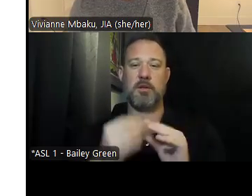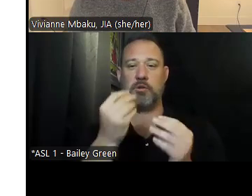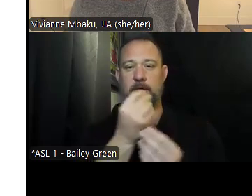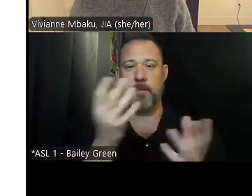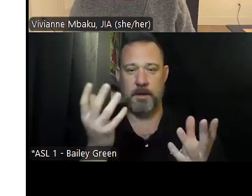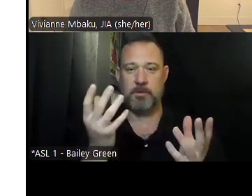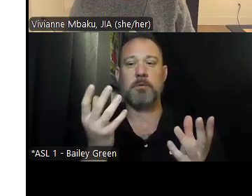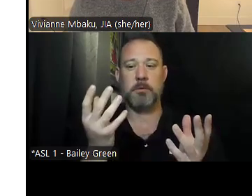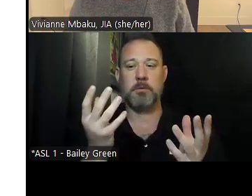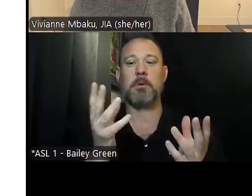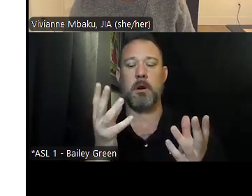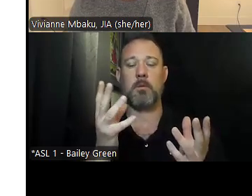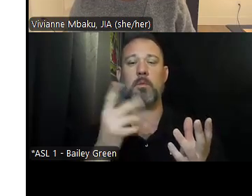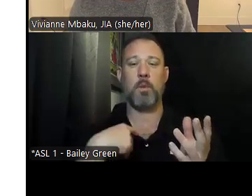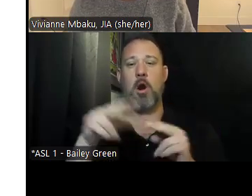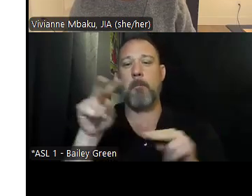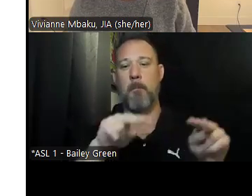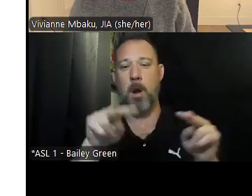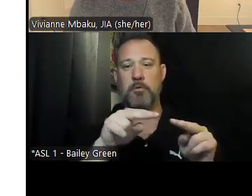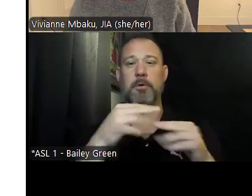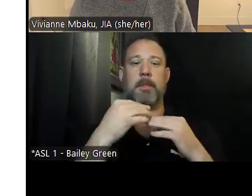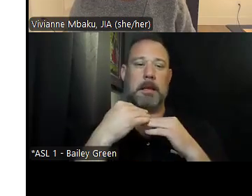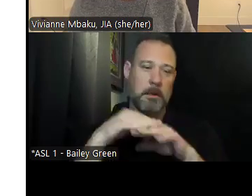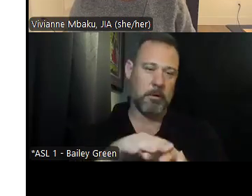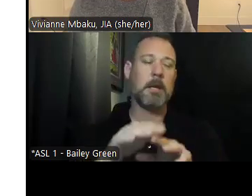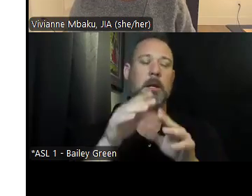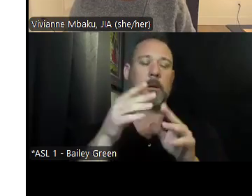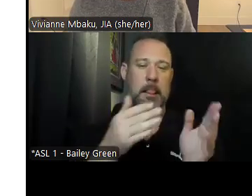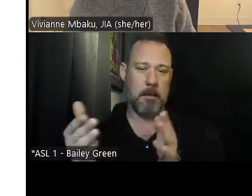information. And we are monitoring the integrated plans.